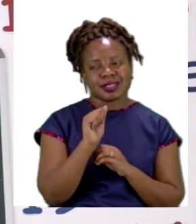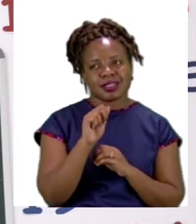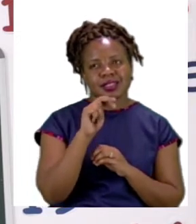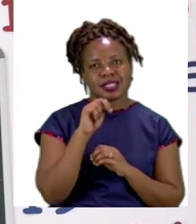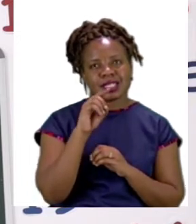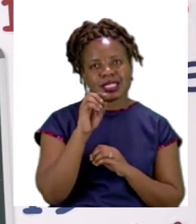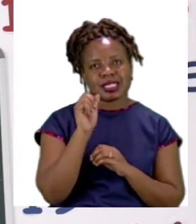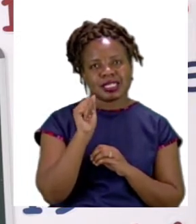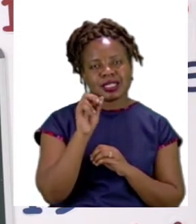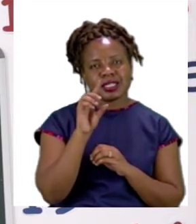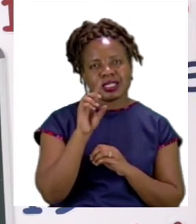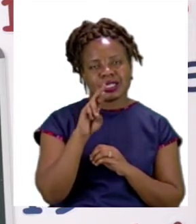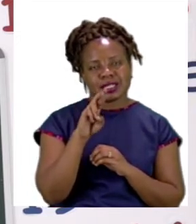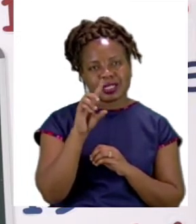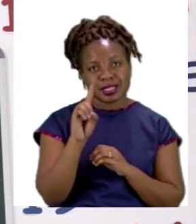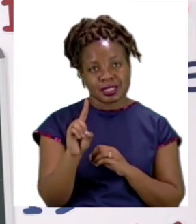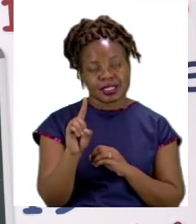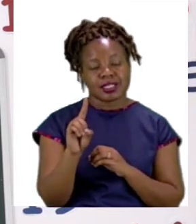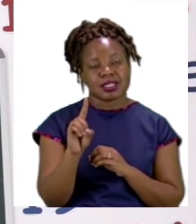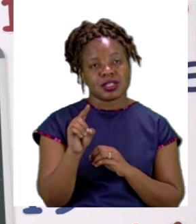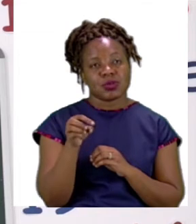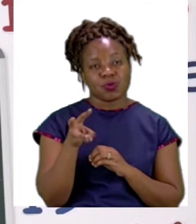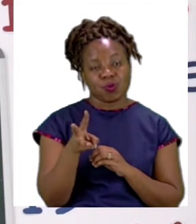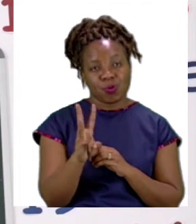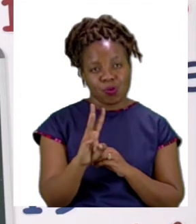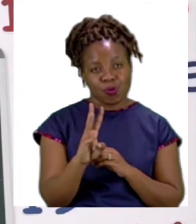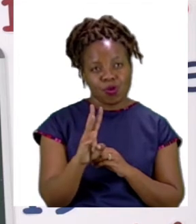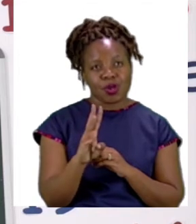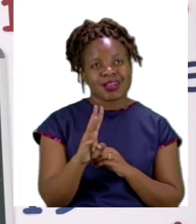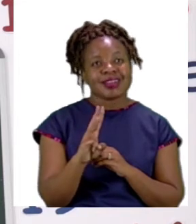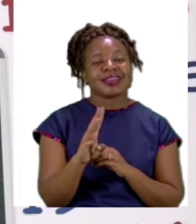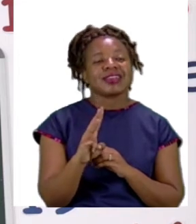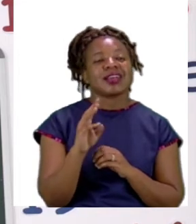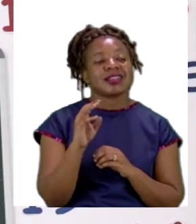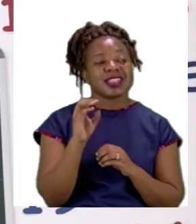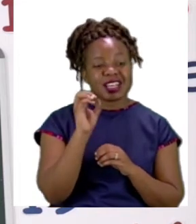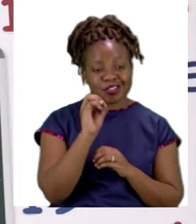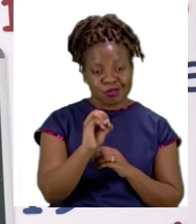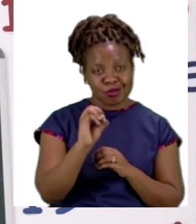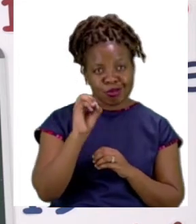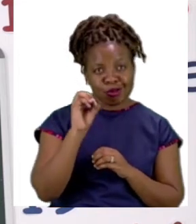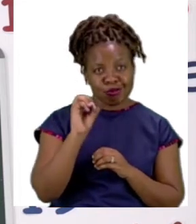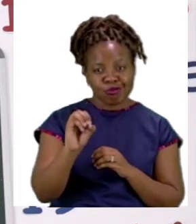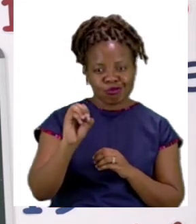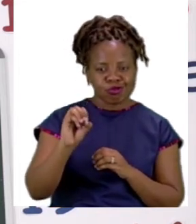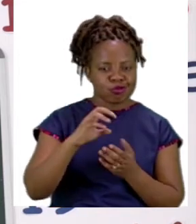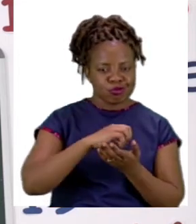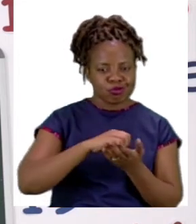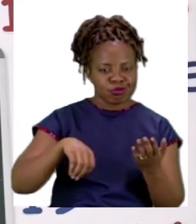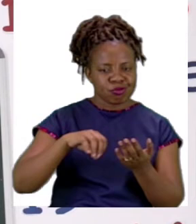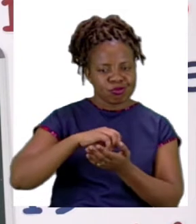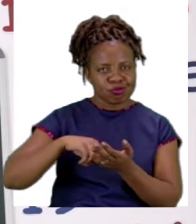our zeros. That's all. So if we want to write this number, we write by starting